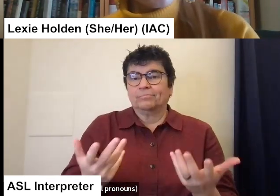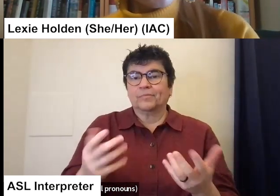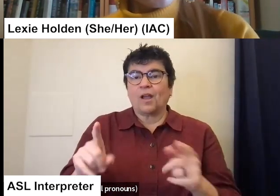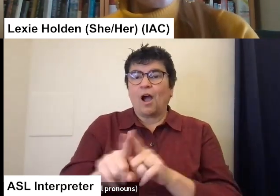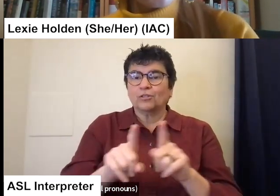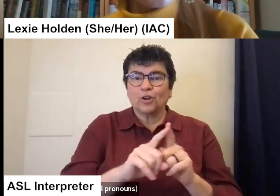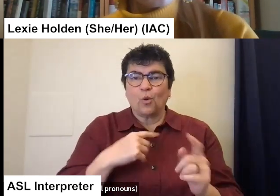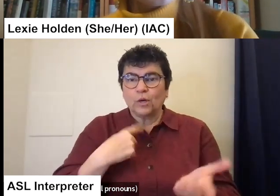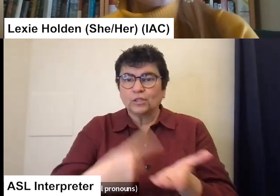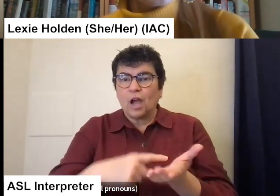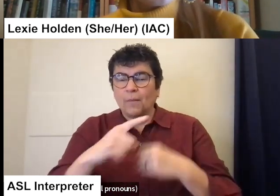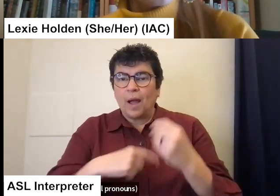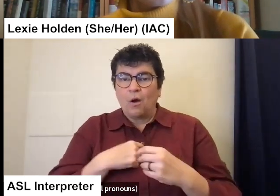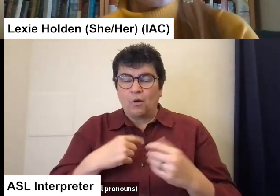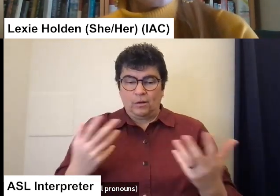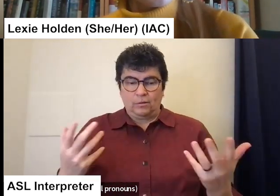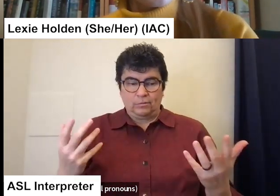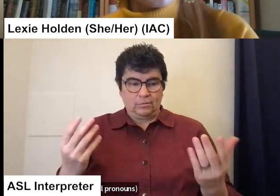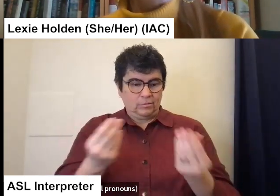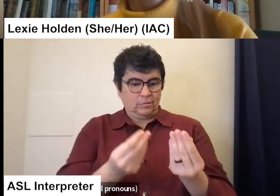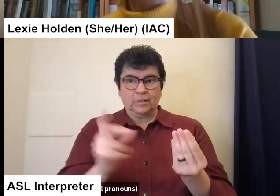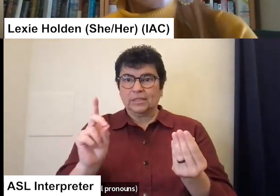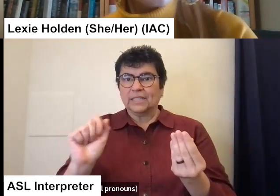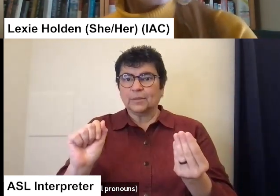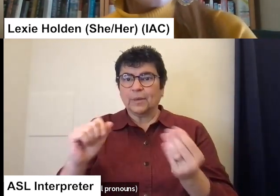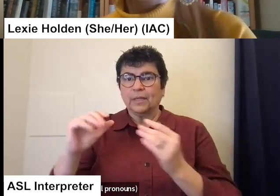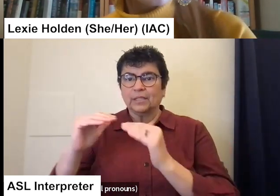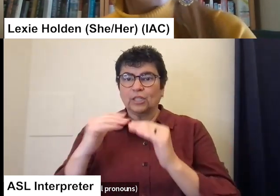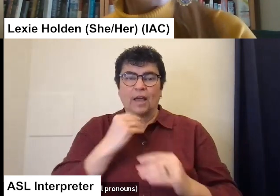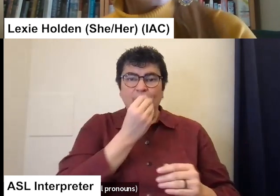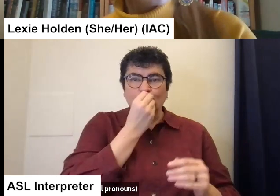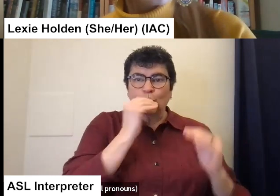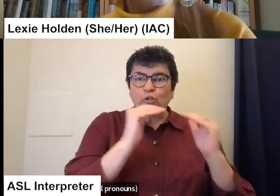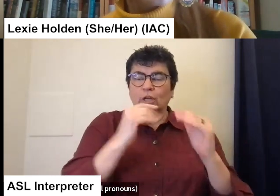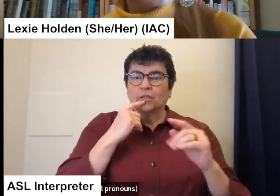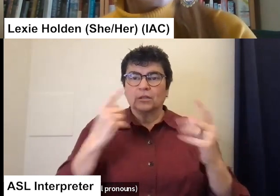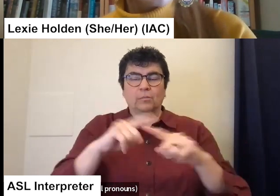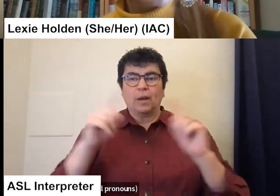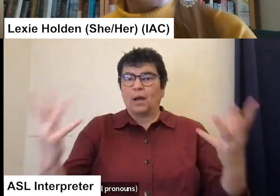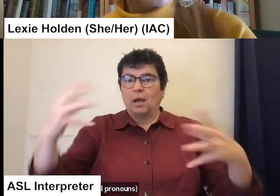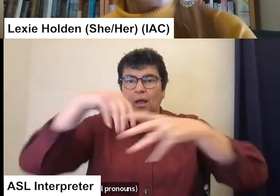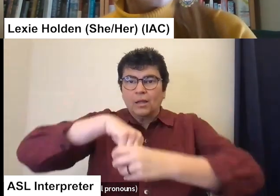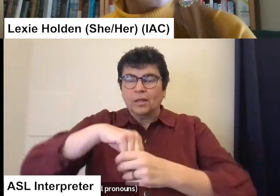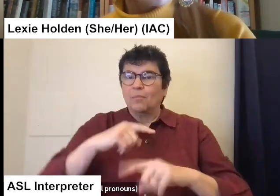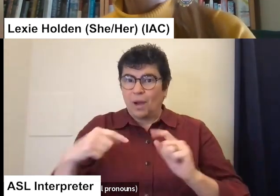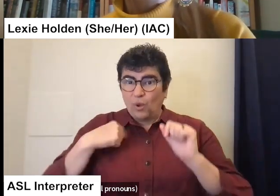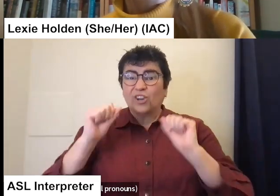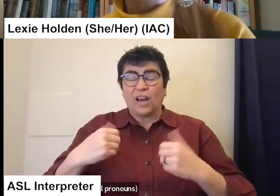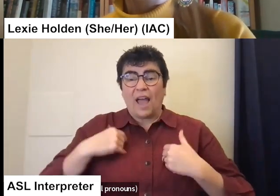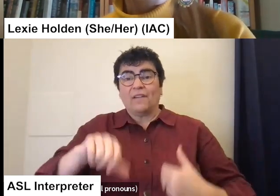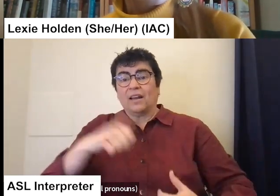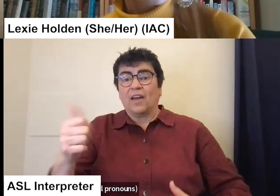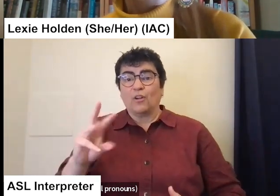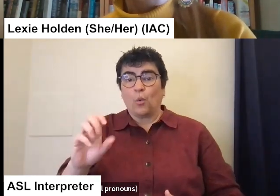we're talking today about the intersection between disability justice and food justice, but we could have a whole nother webinar on the